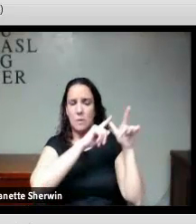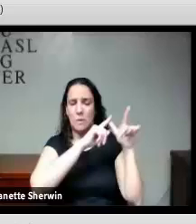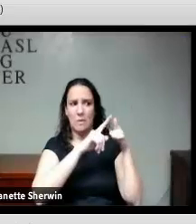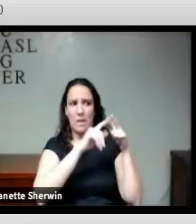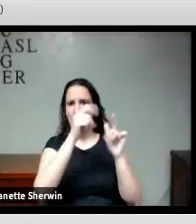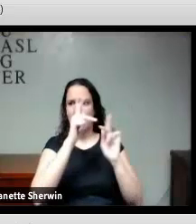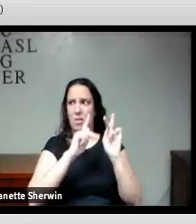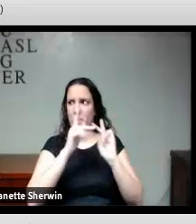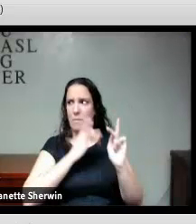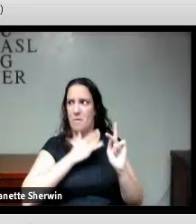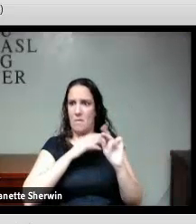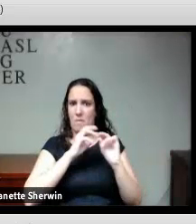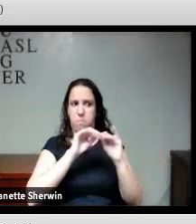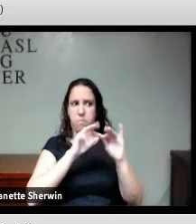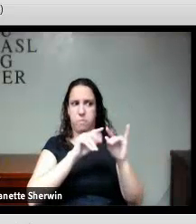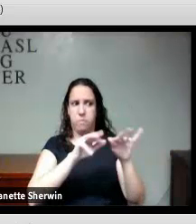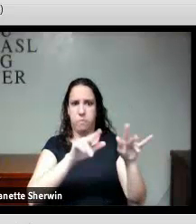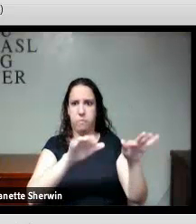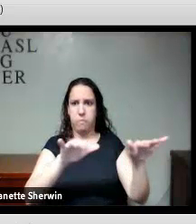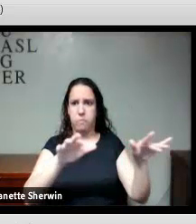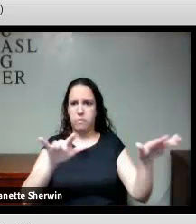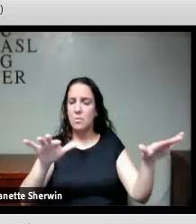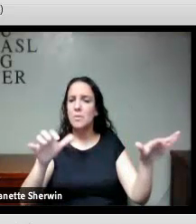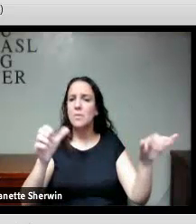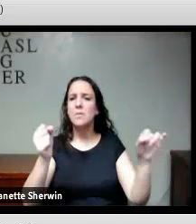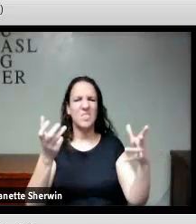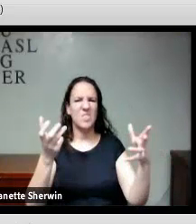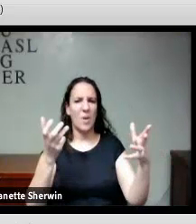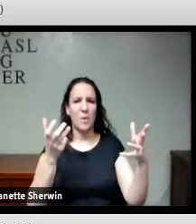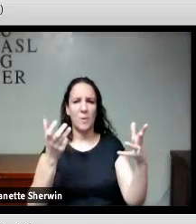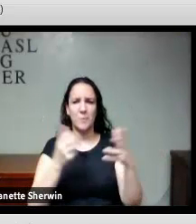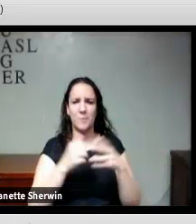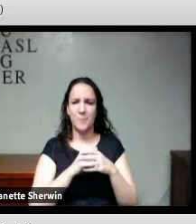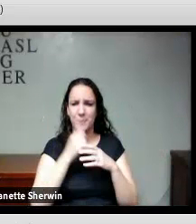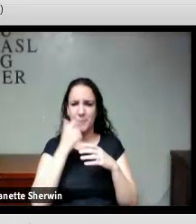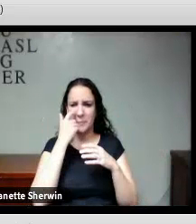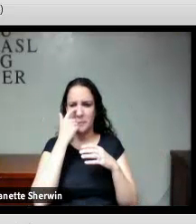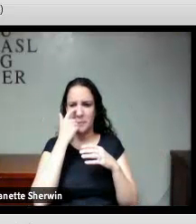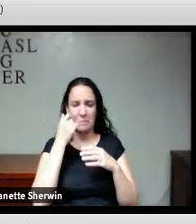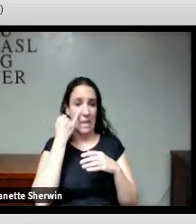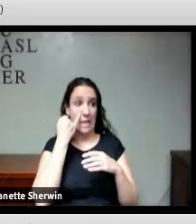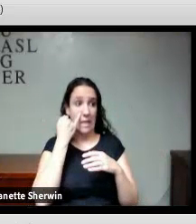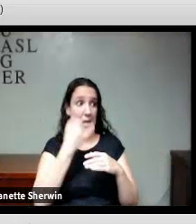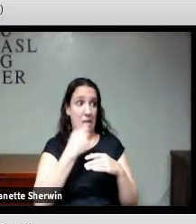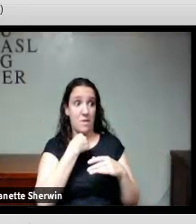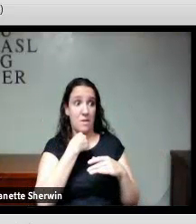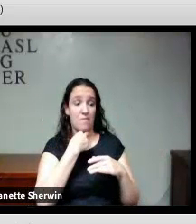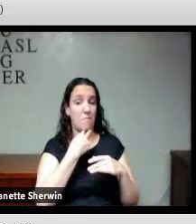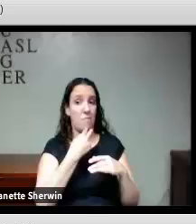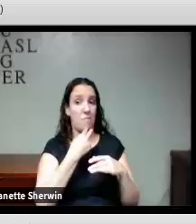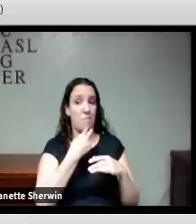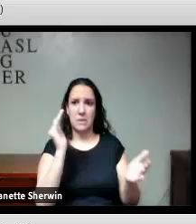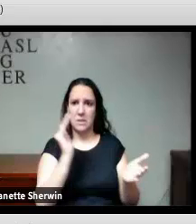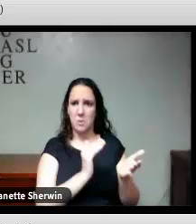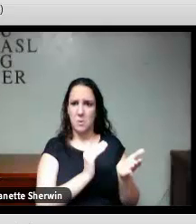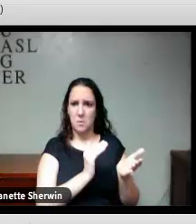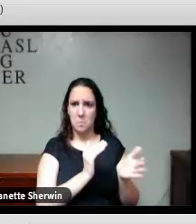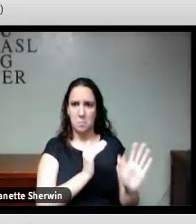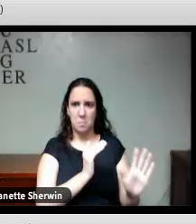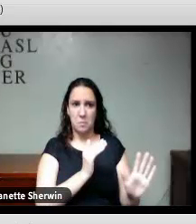to spread around us when that tension increases, even if voices aren't being raised. Have you ever noticed that when there's